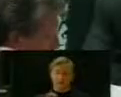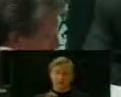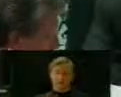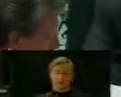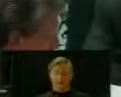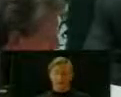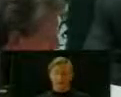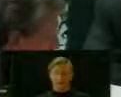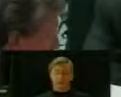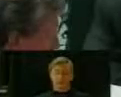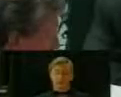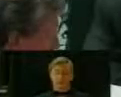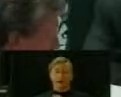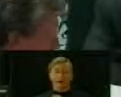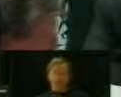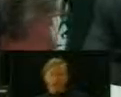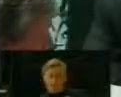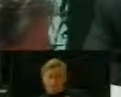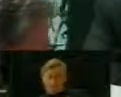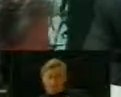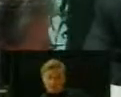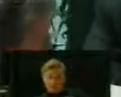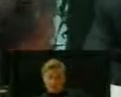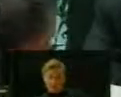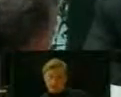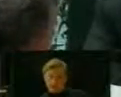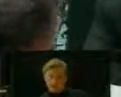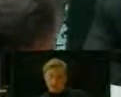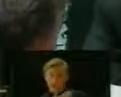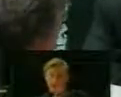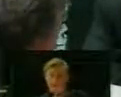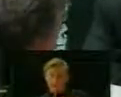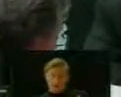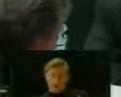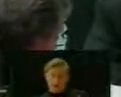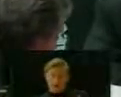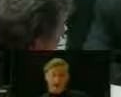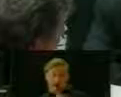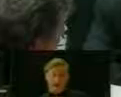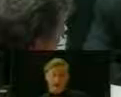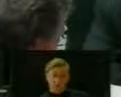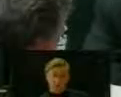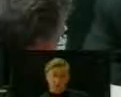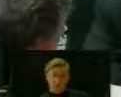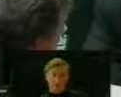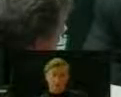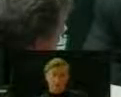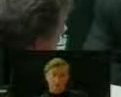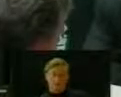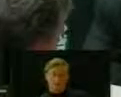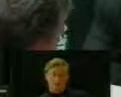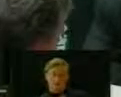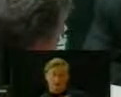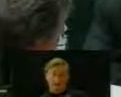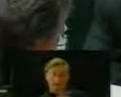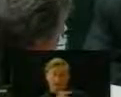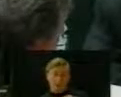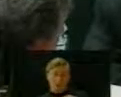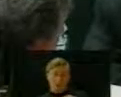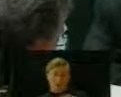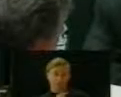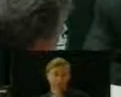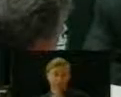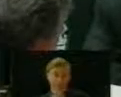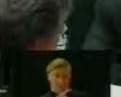I represent the Ethics Committee as well, and advise the Ethics Committee. And certainly as part of my duties in advising the Ethics Committee,